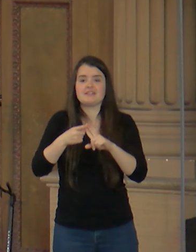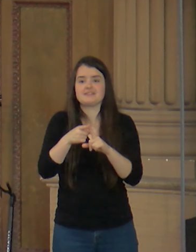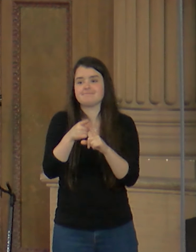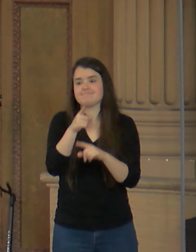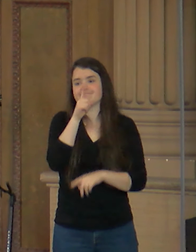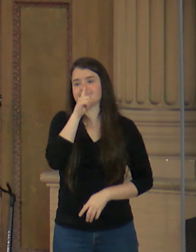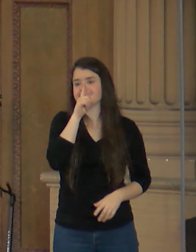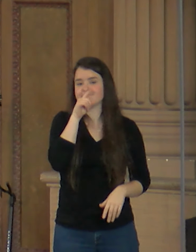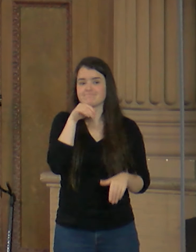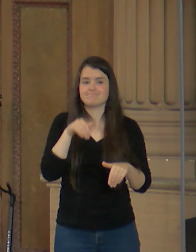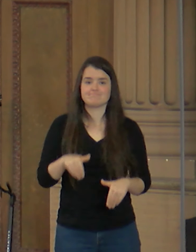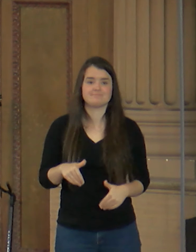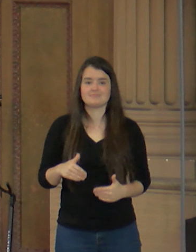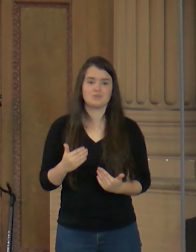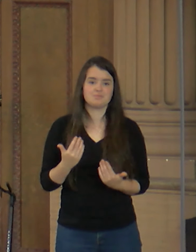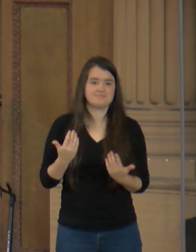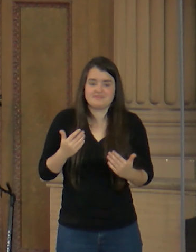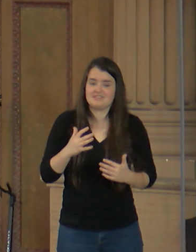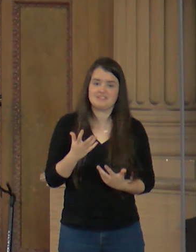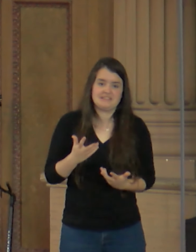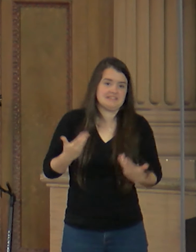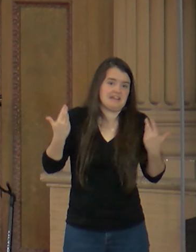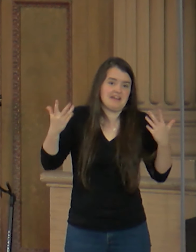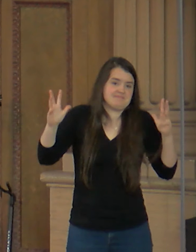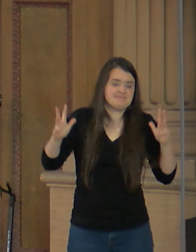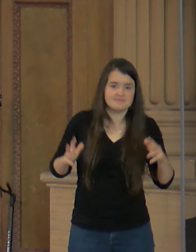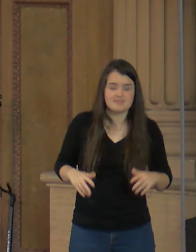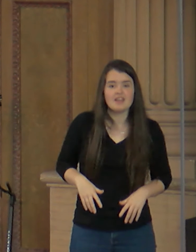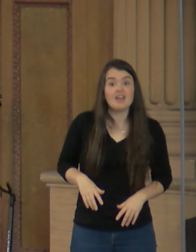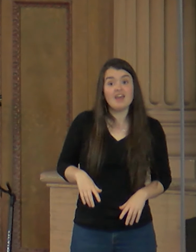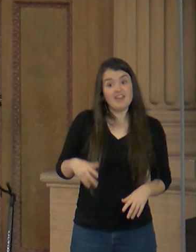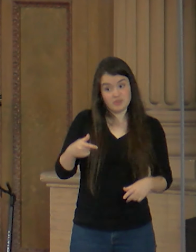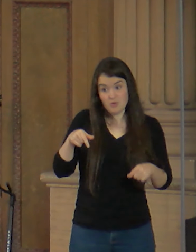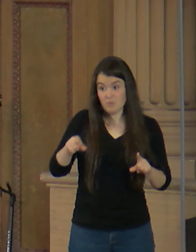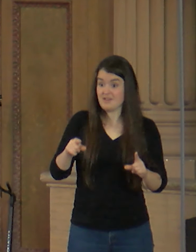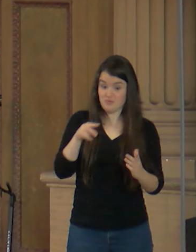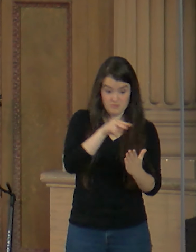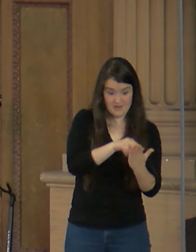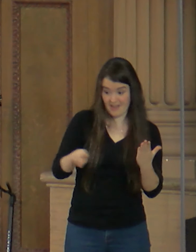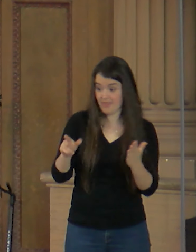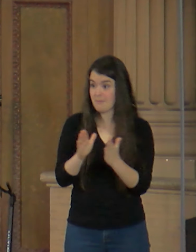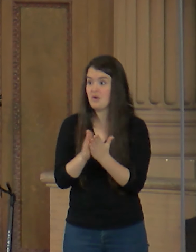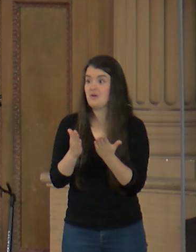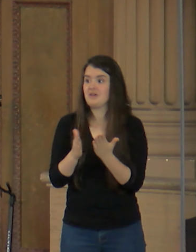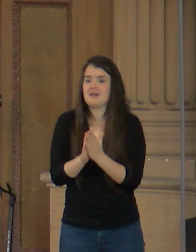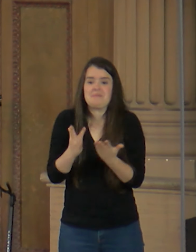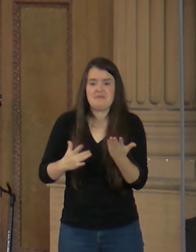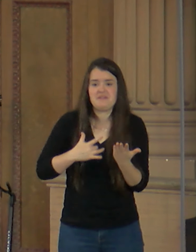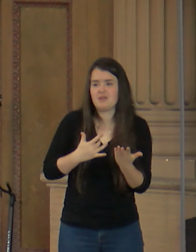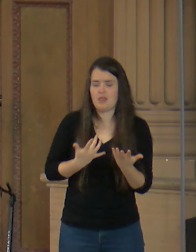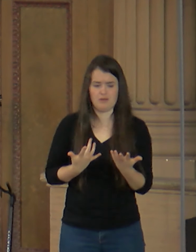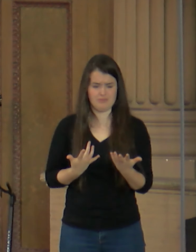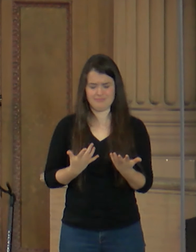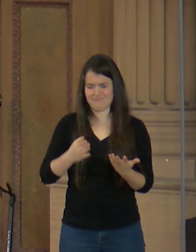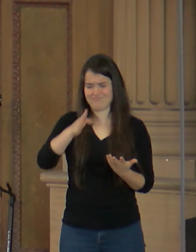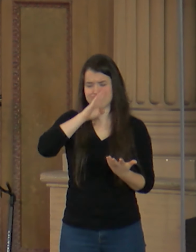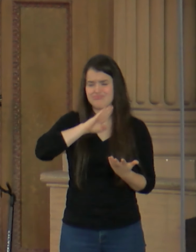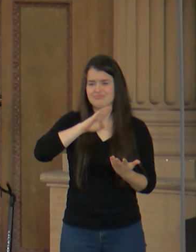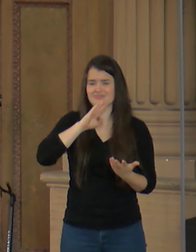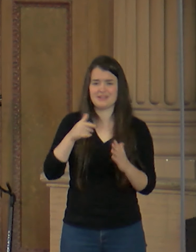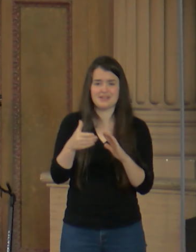And as you read through the book of Job, you probably felt a sense of almost like frustration and exhaustion with this story. Where it's like,